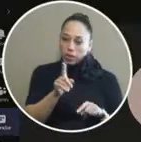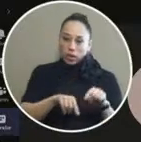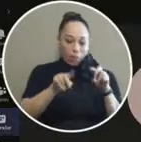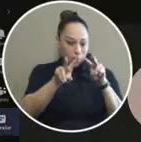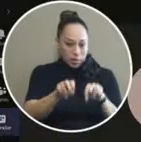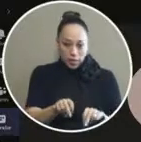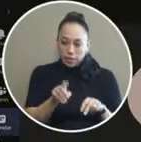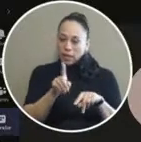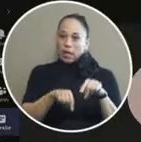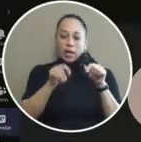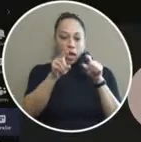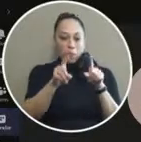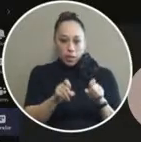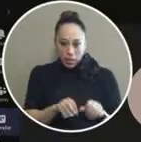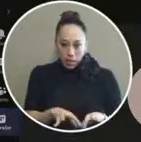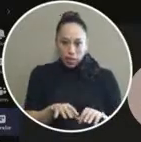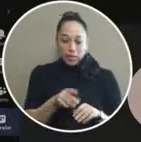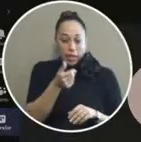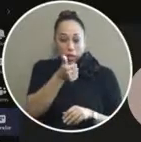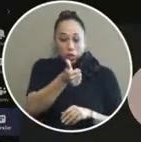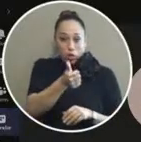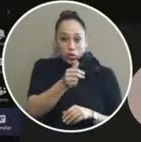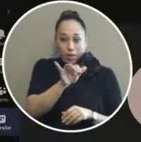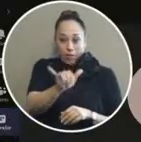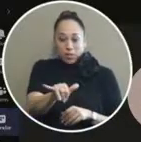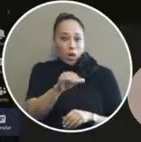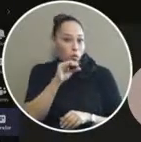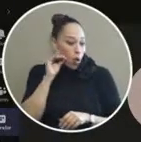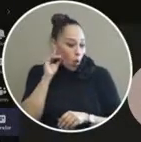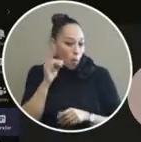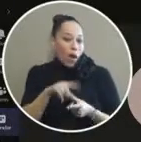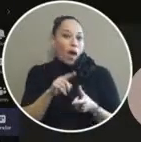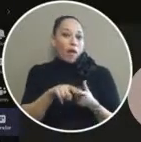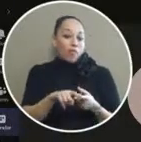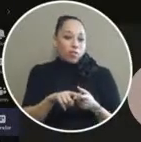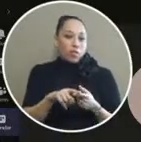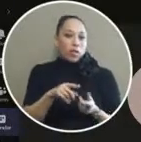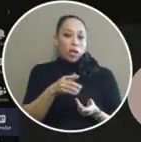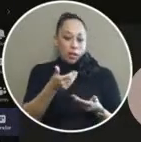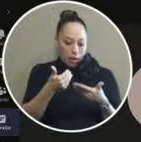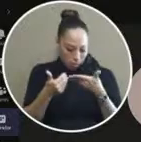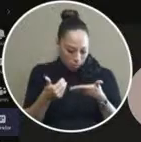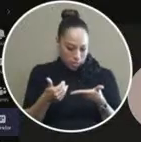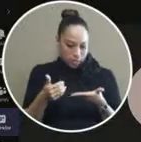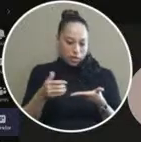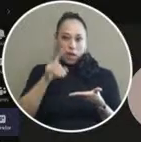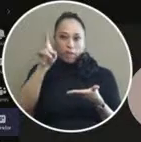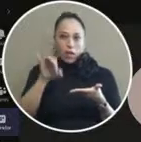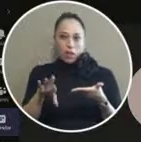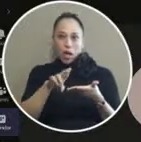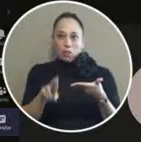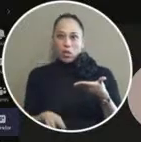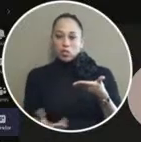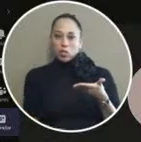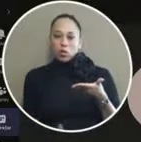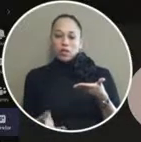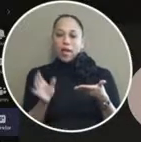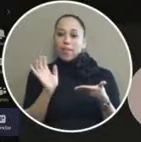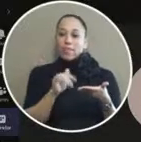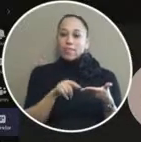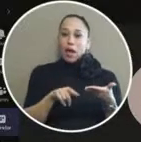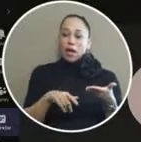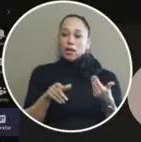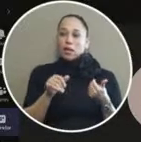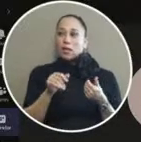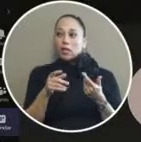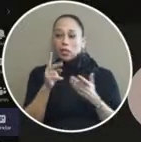can be tested, but they need to self-quarantine and until they get those test results back. Being able to turn those test results